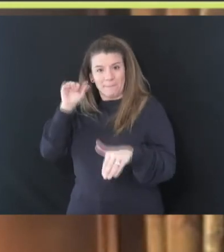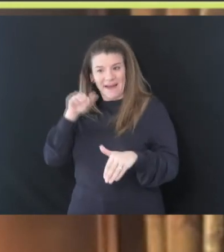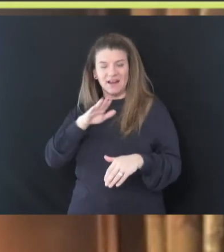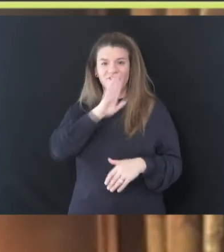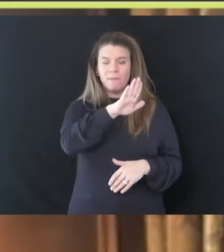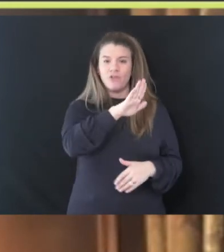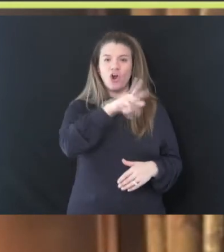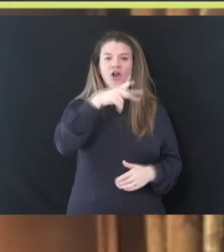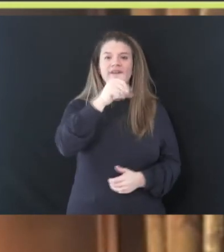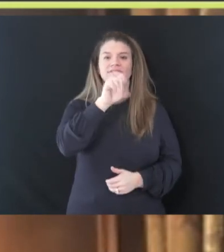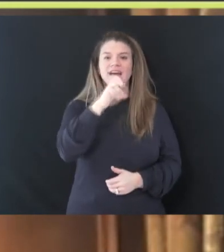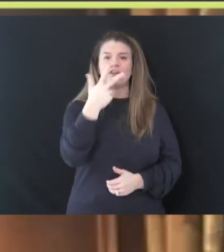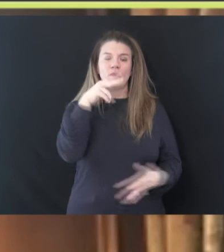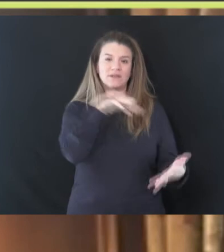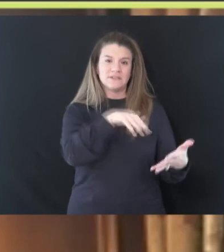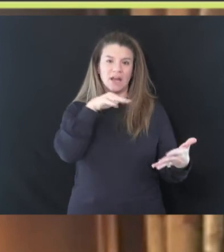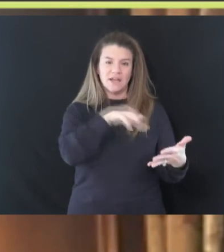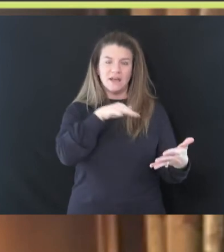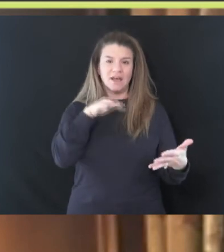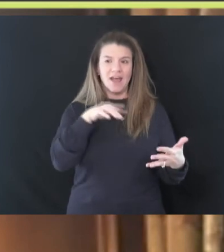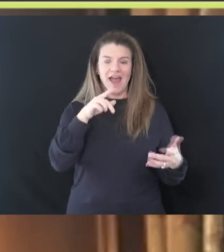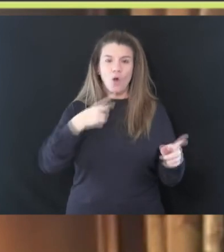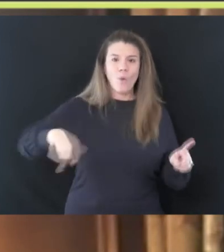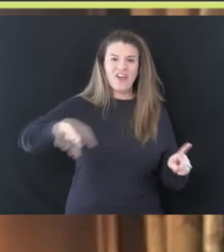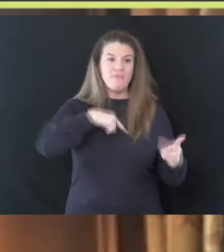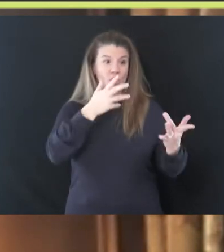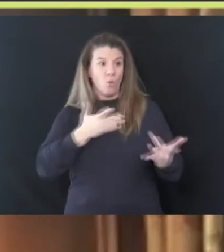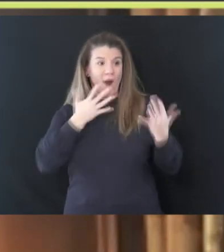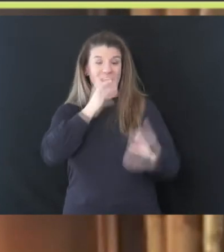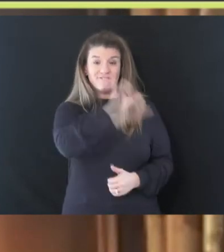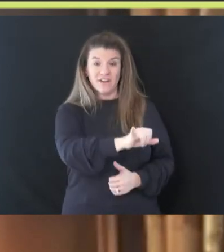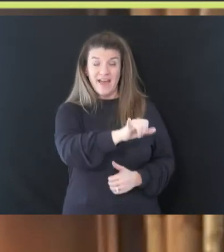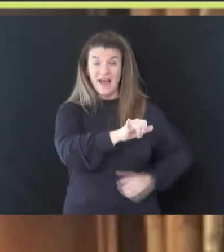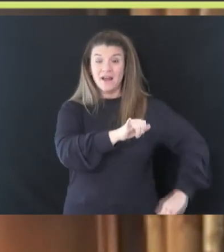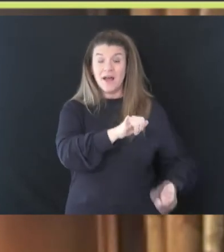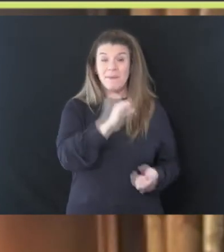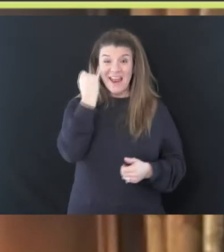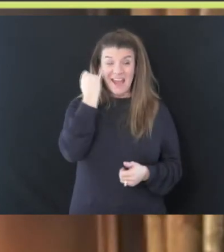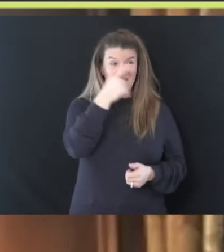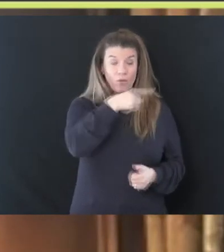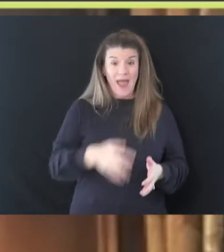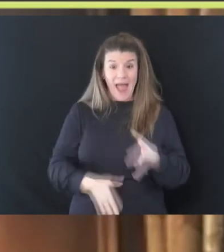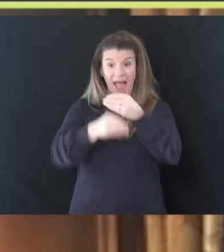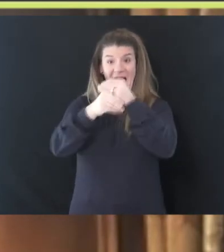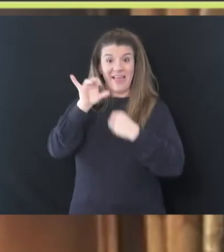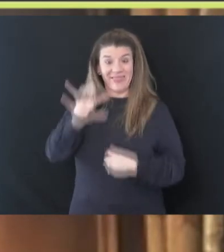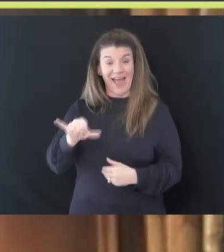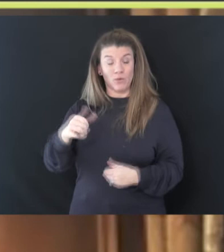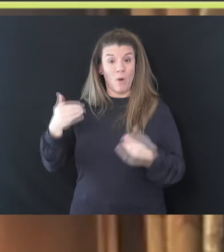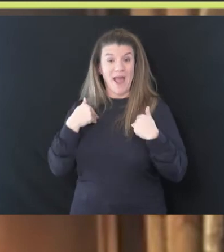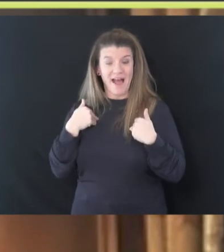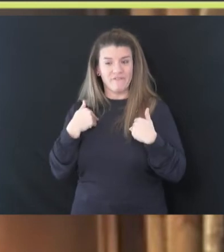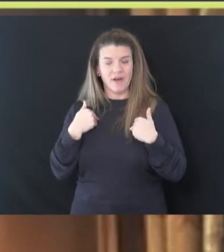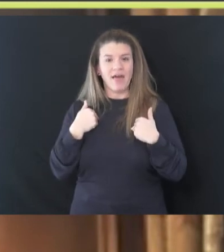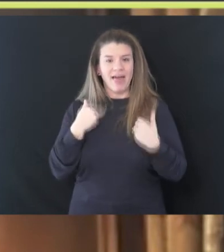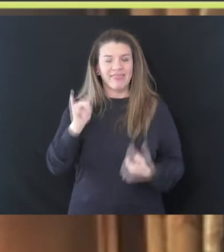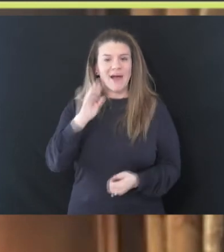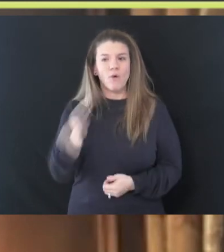study, and everybody's been waiting for that to come out. But if we add that to our armamentarium, that gives us